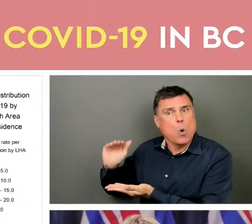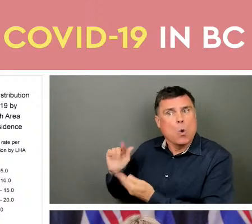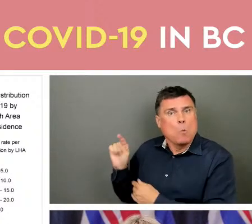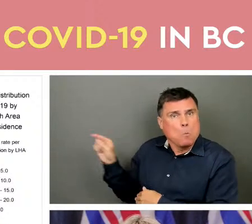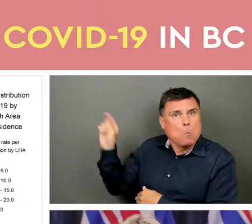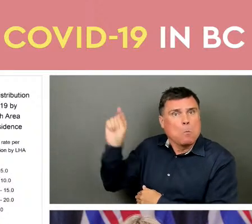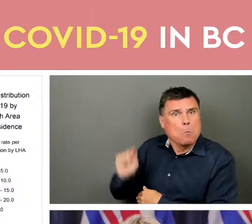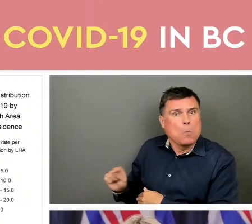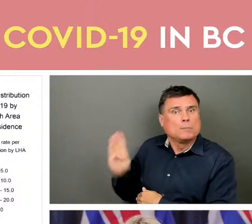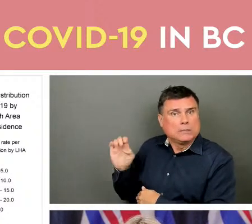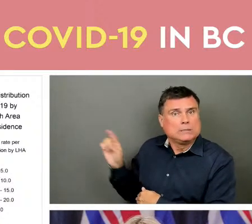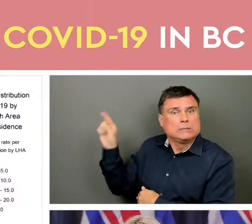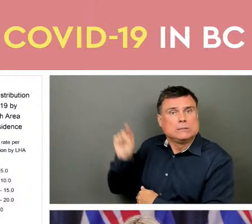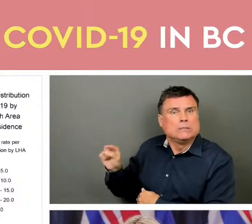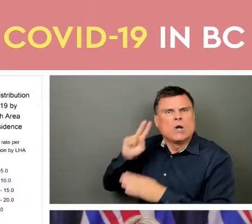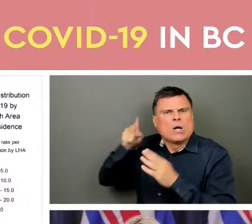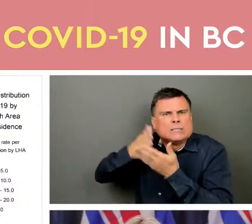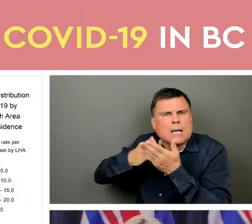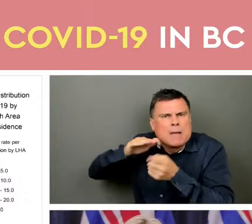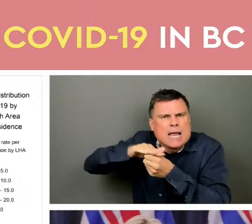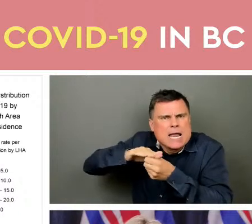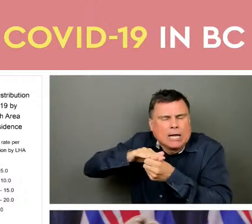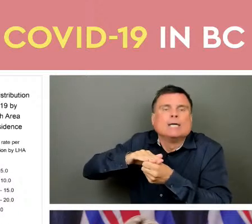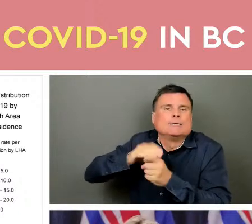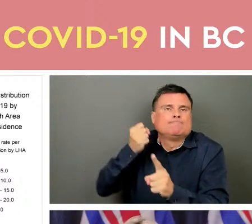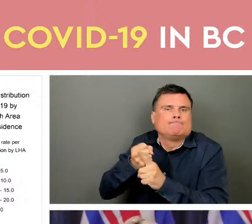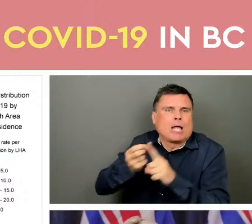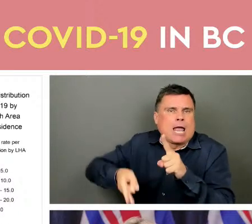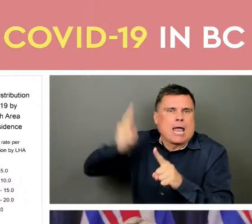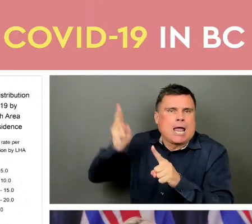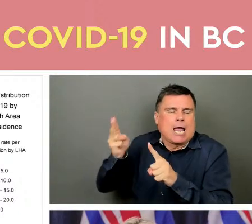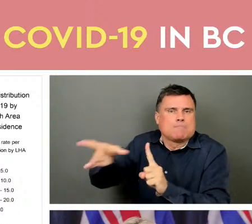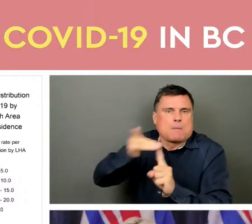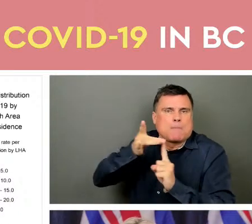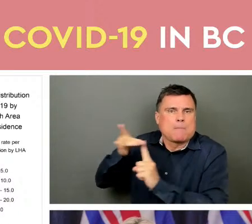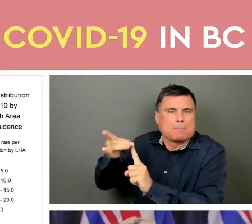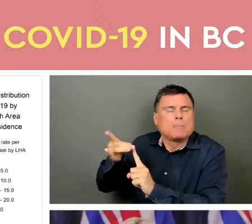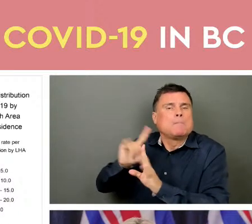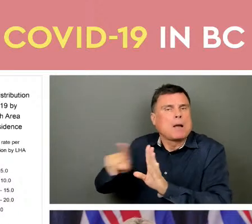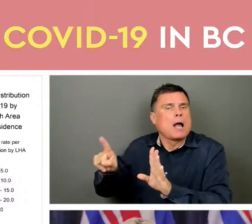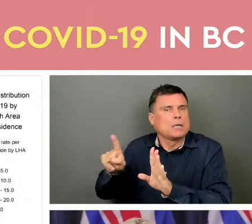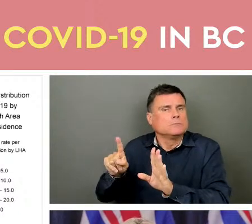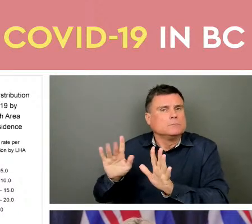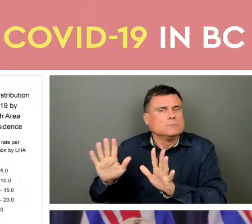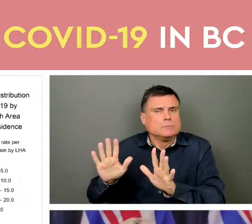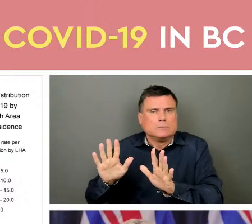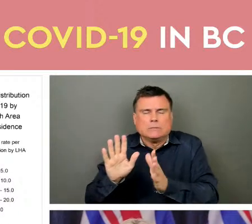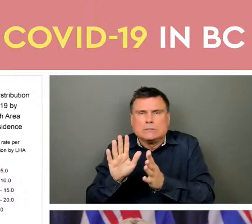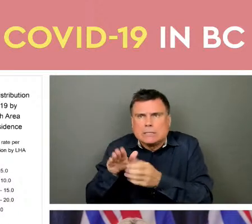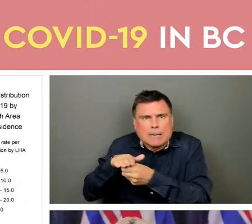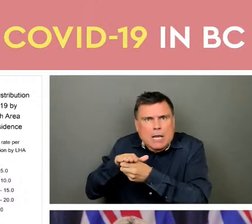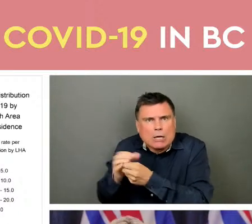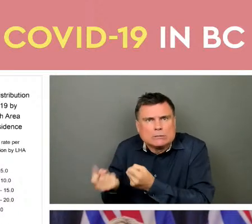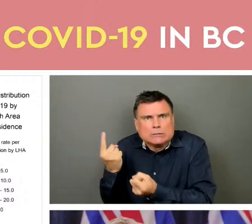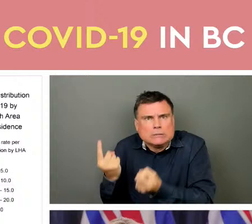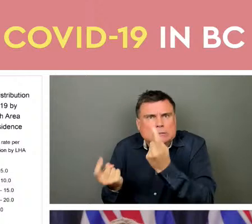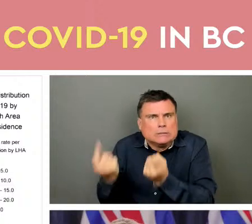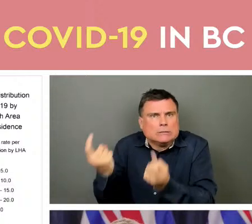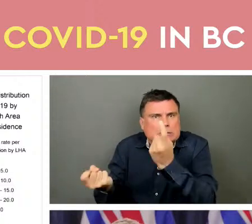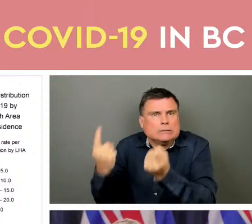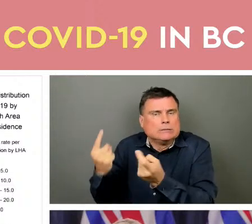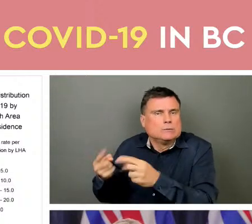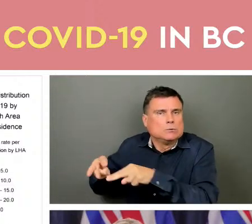we have focal hotspots. And that has been what we've been seeing for the last couple of weeks across the province, including in